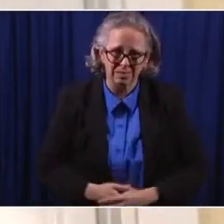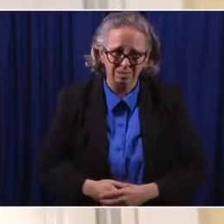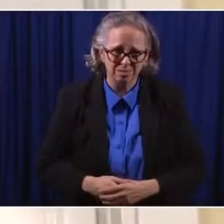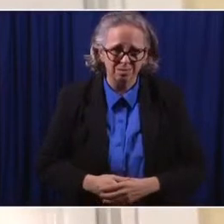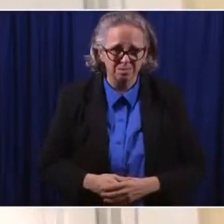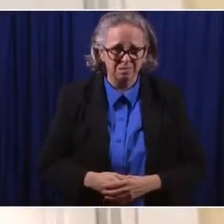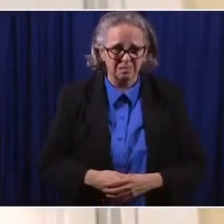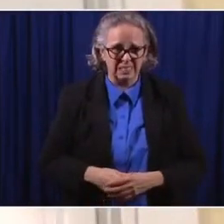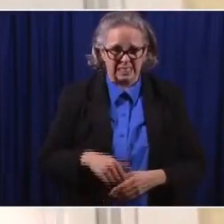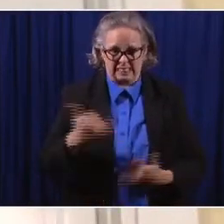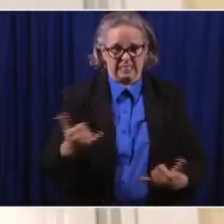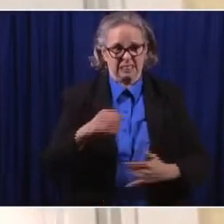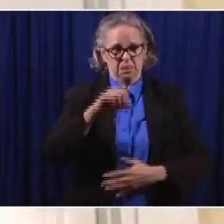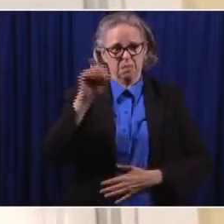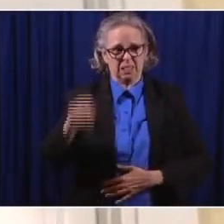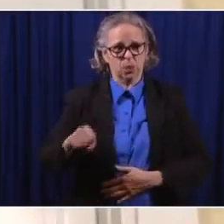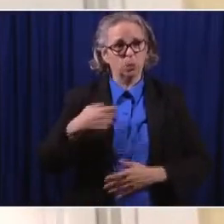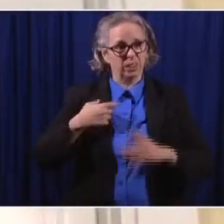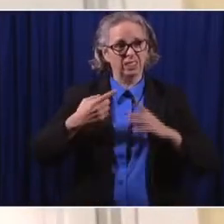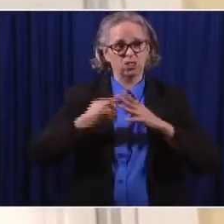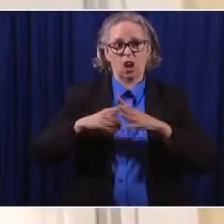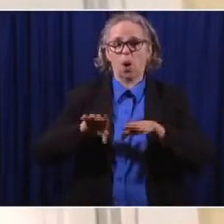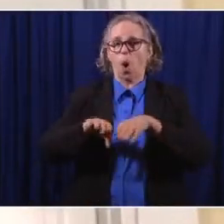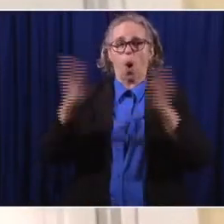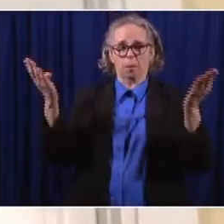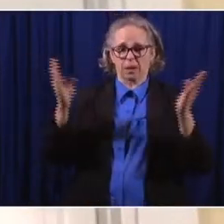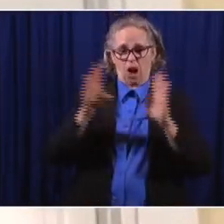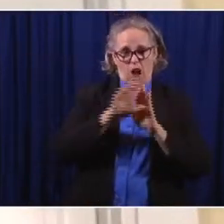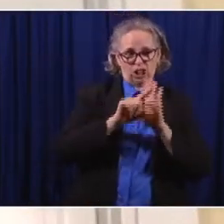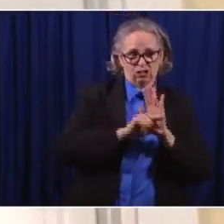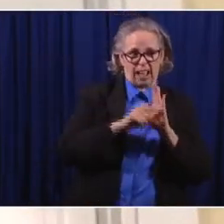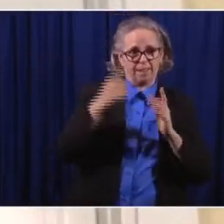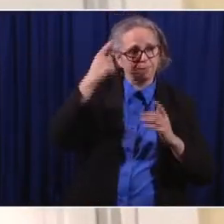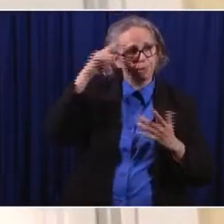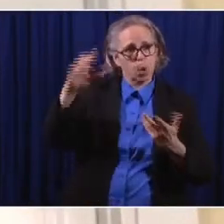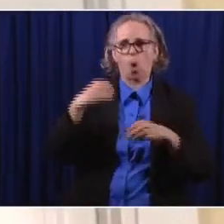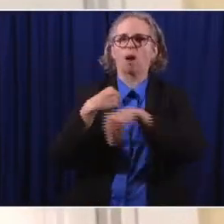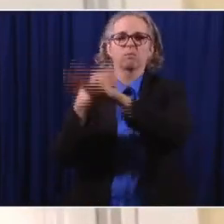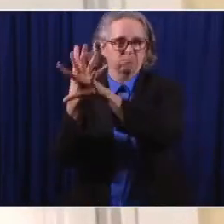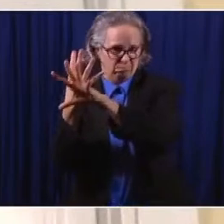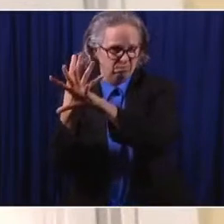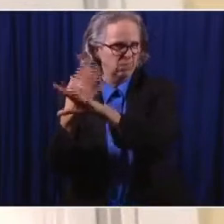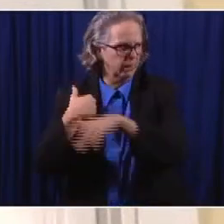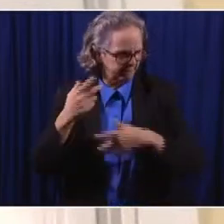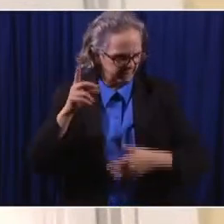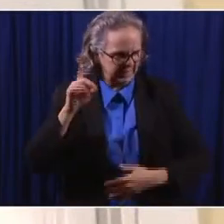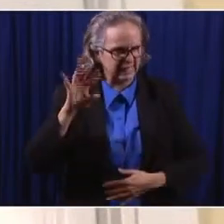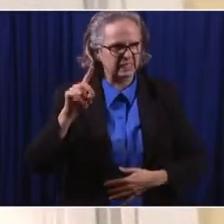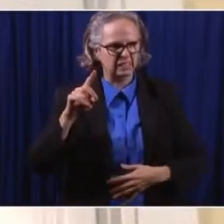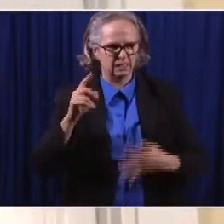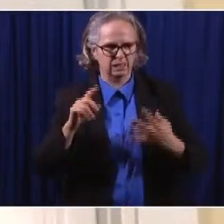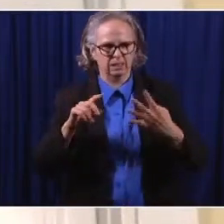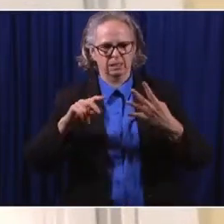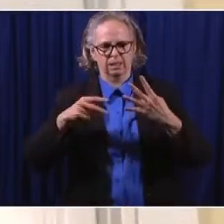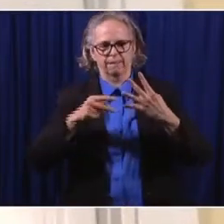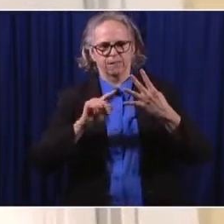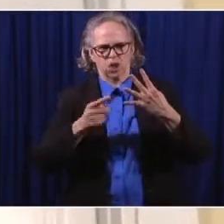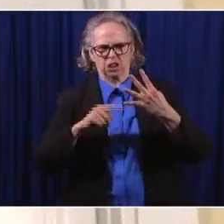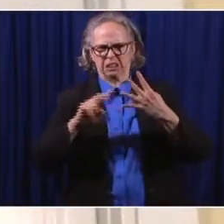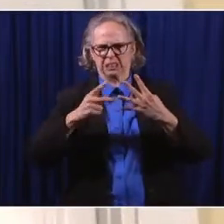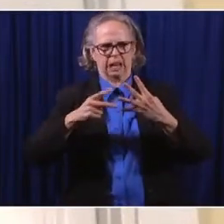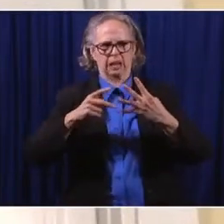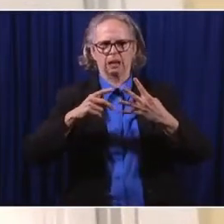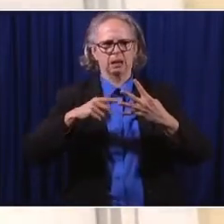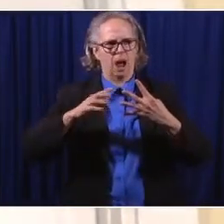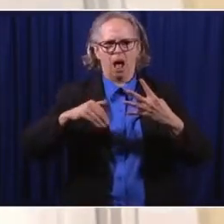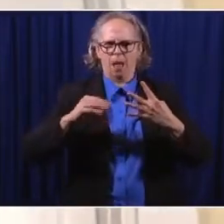of our undergraduate students being taught remotely. Our first and second year students are not scheduled to begin moving in to the residence